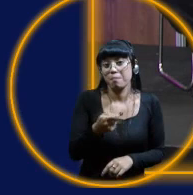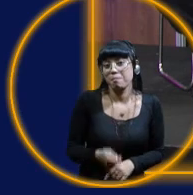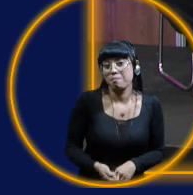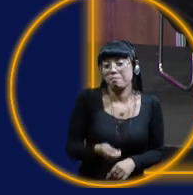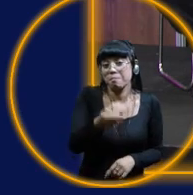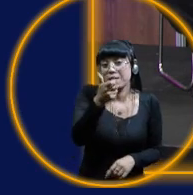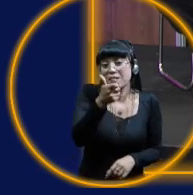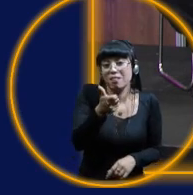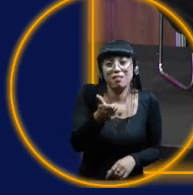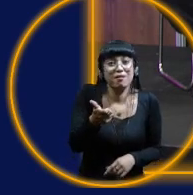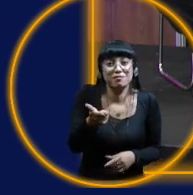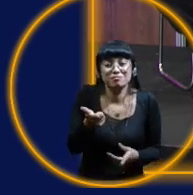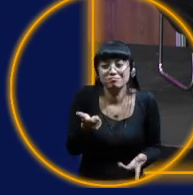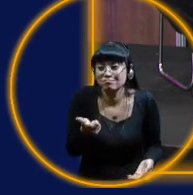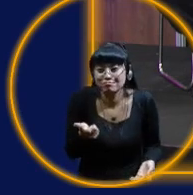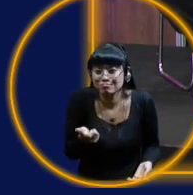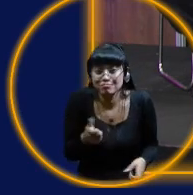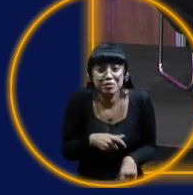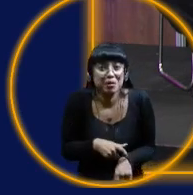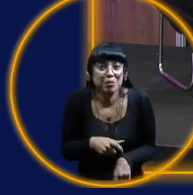fun is important.